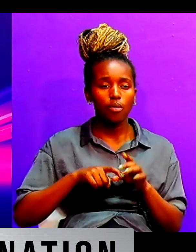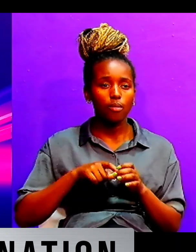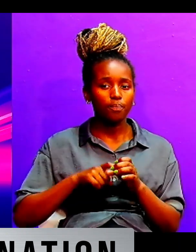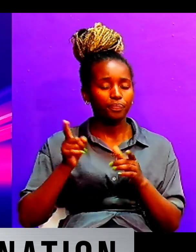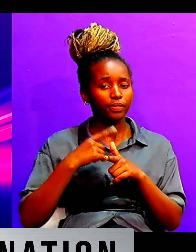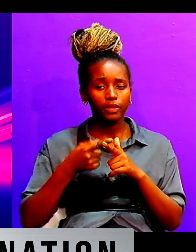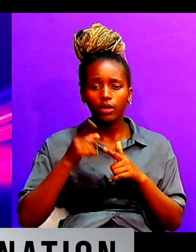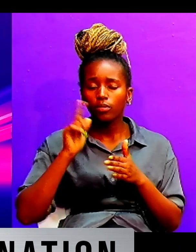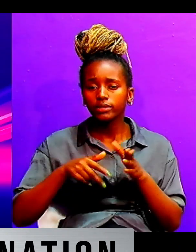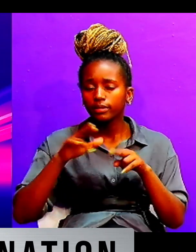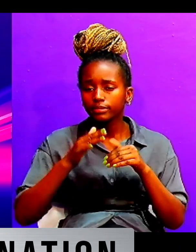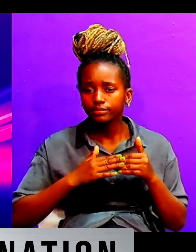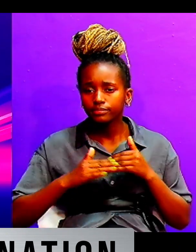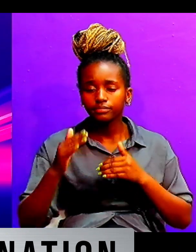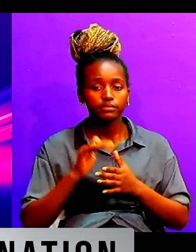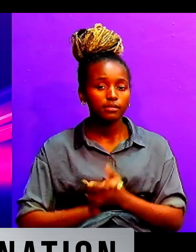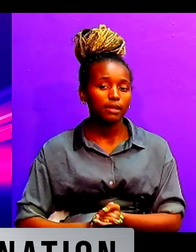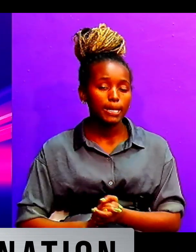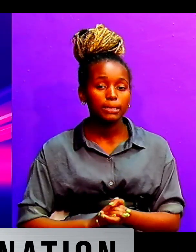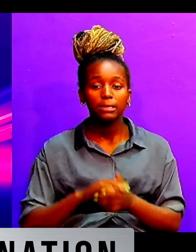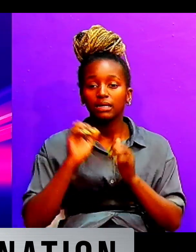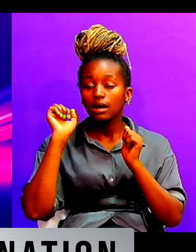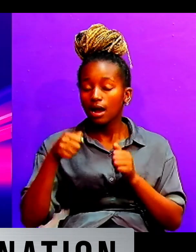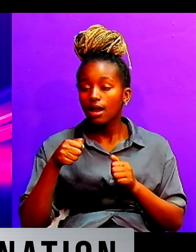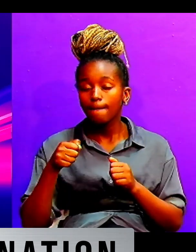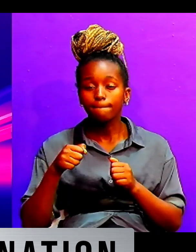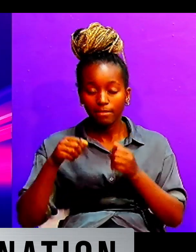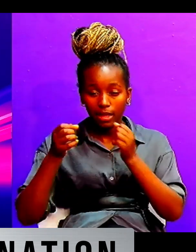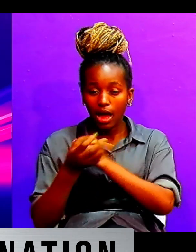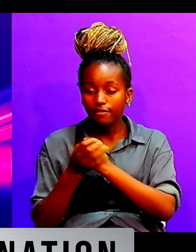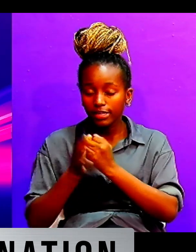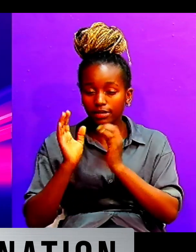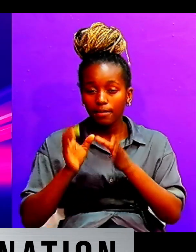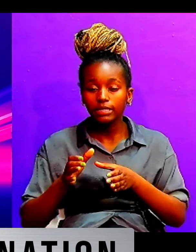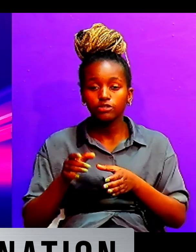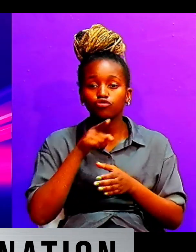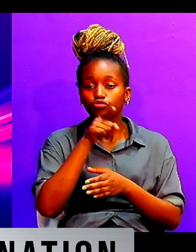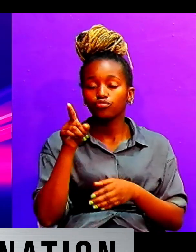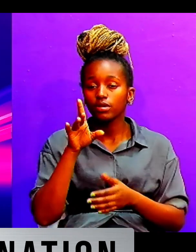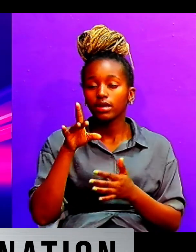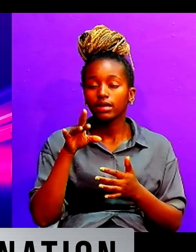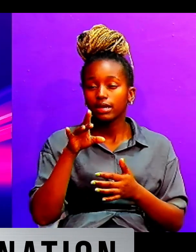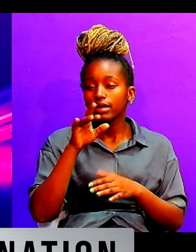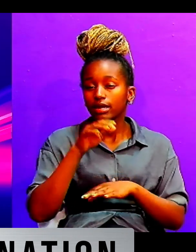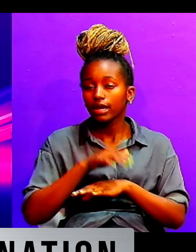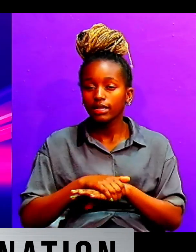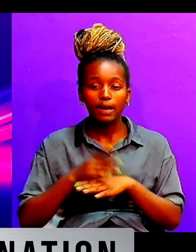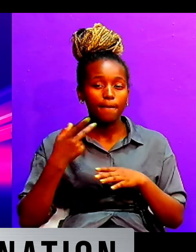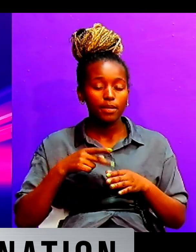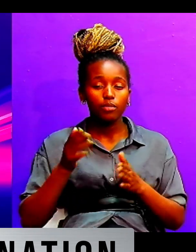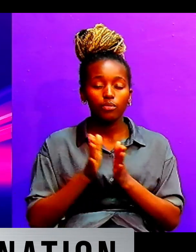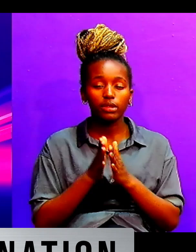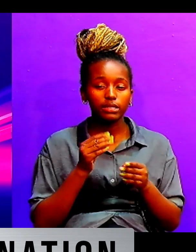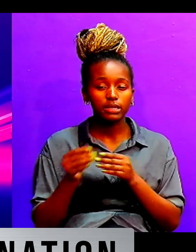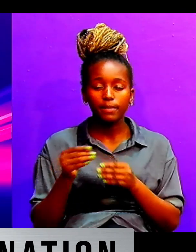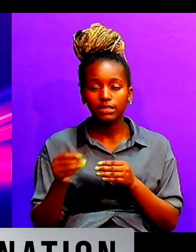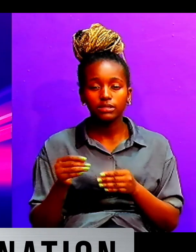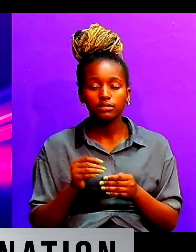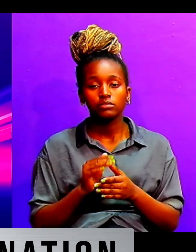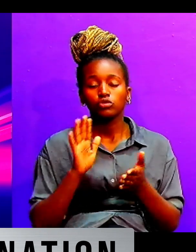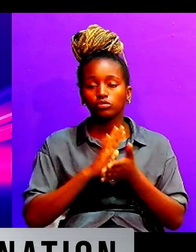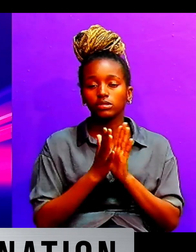deliberately give nominations to candidates who have disabilities, so that they